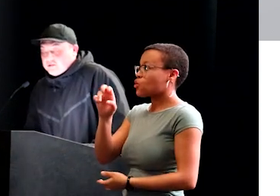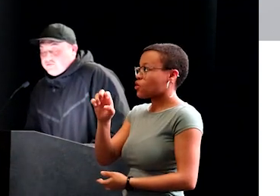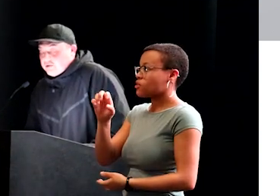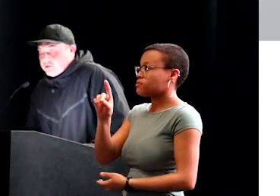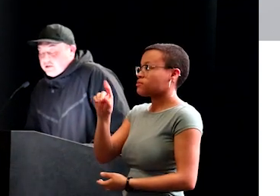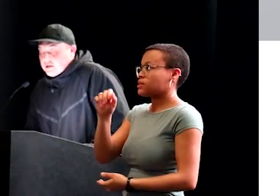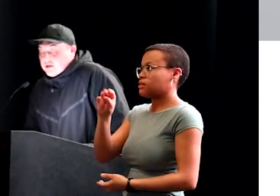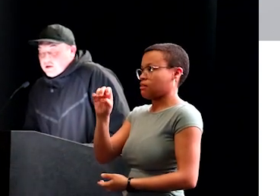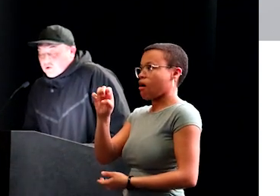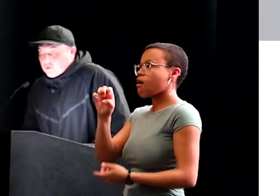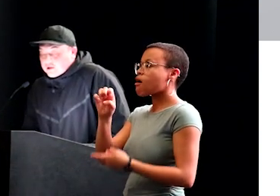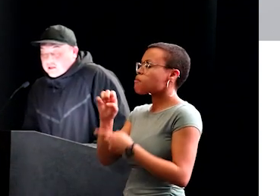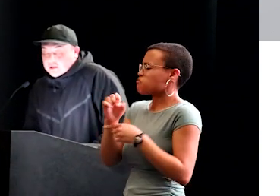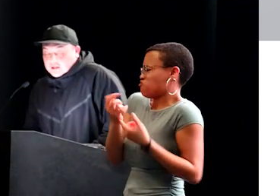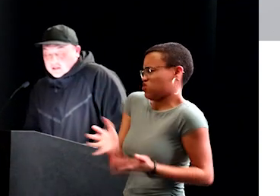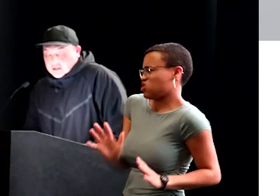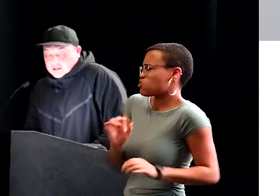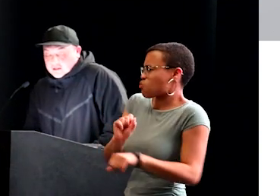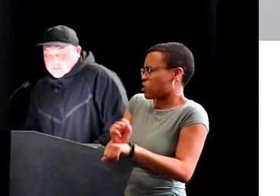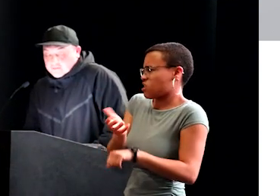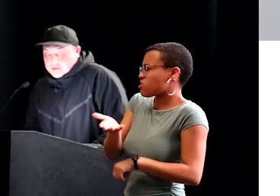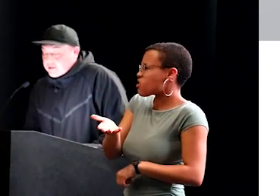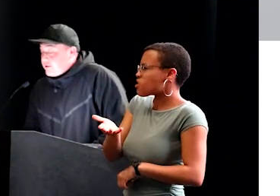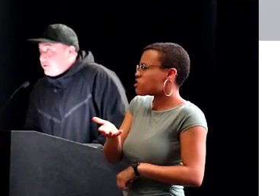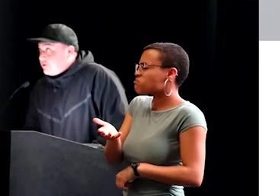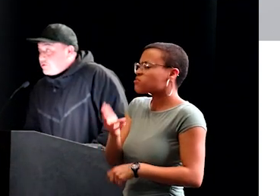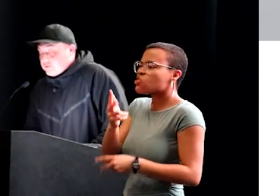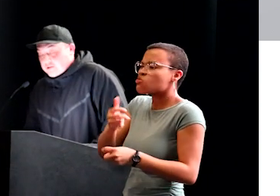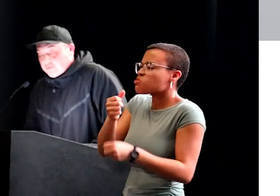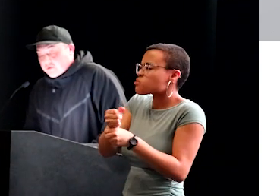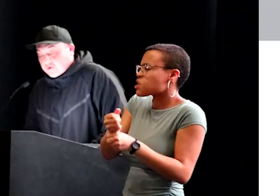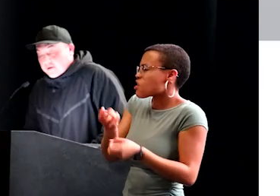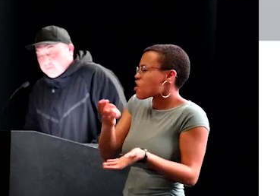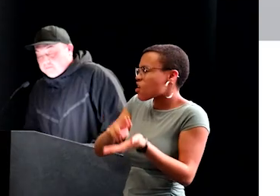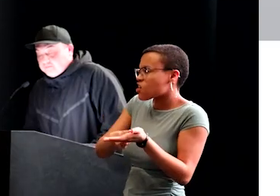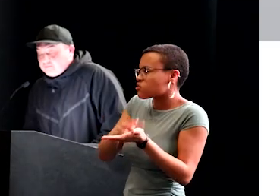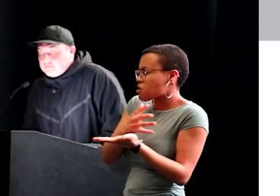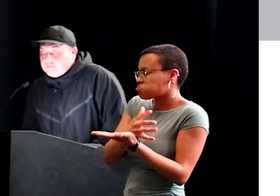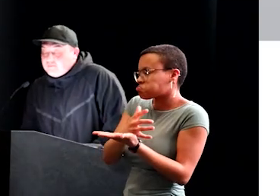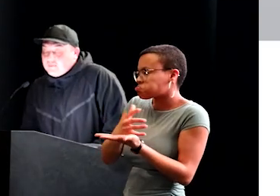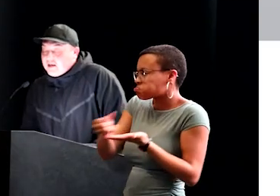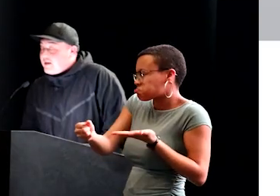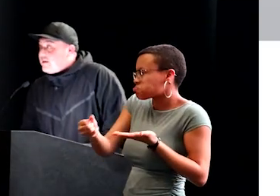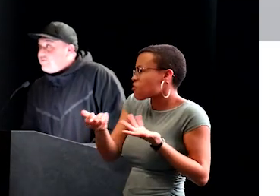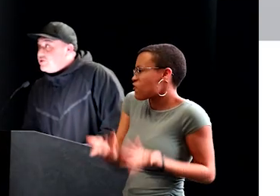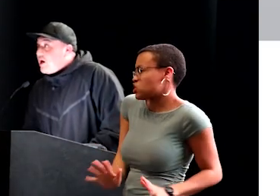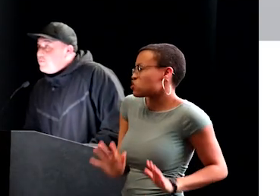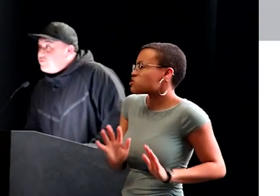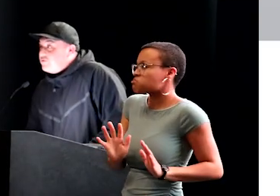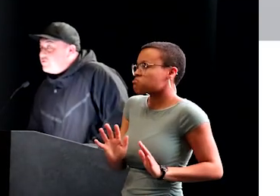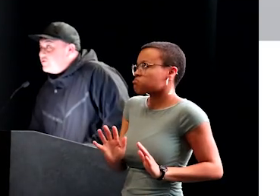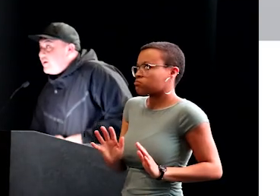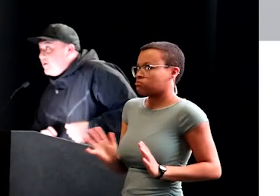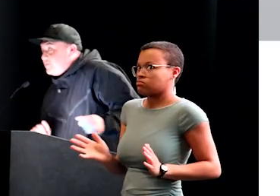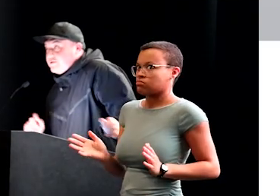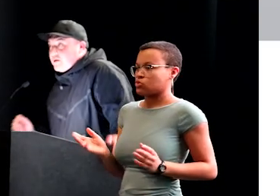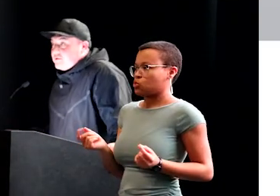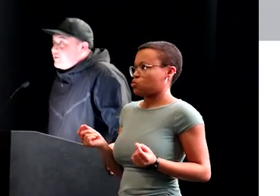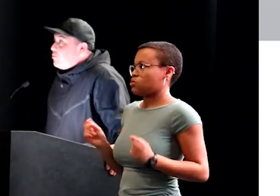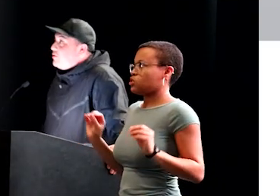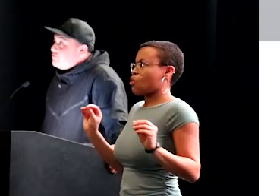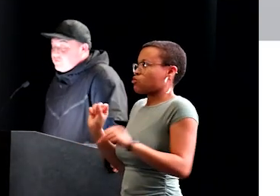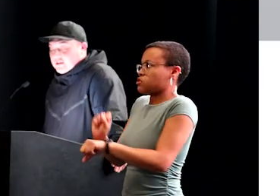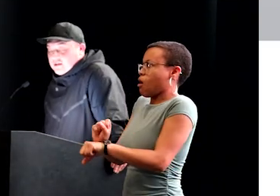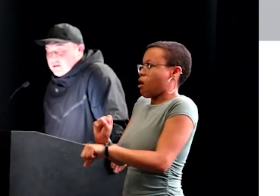had just finished working in their industrial design program. And I didn't have a job for the first time since I was